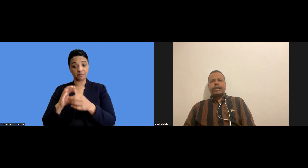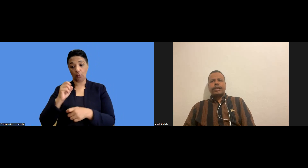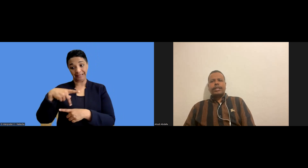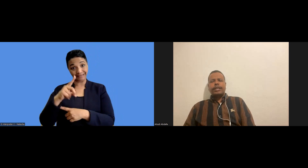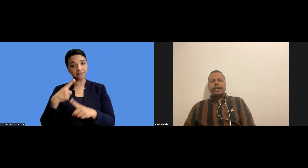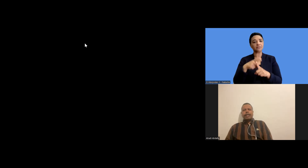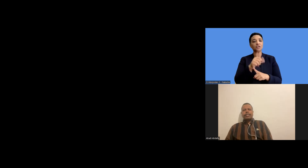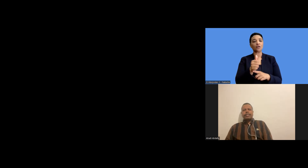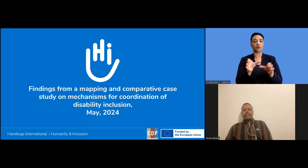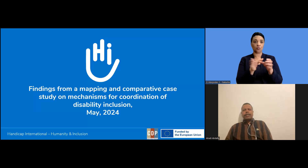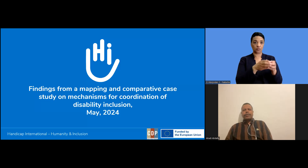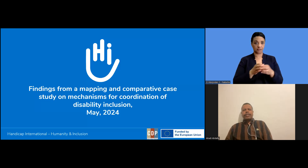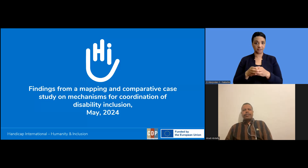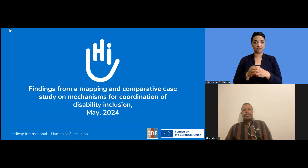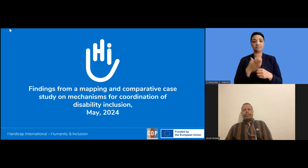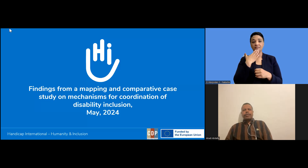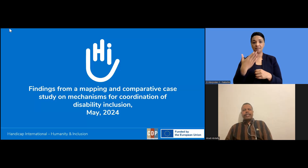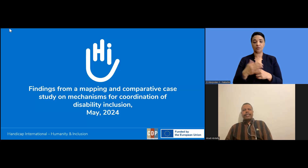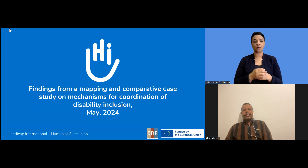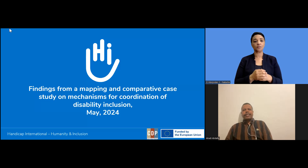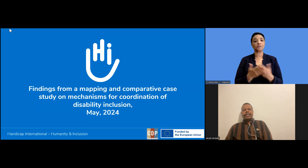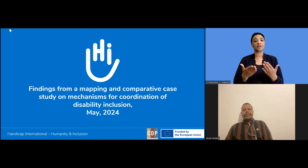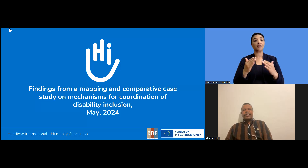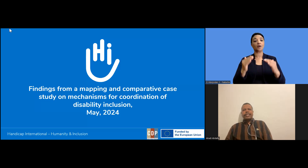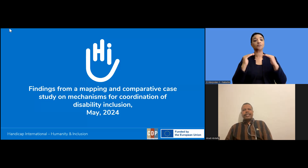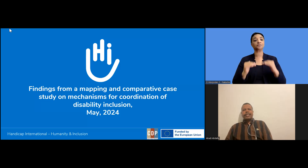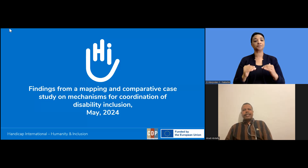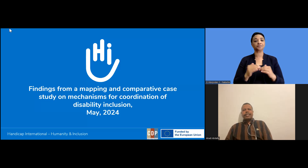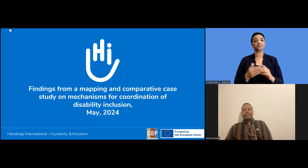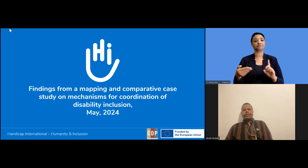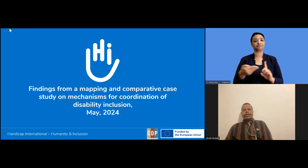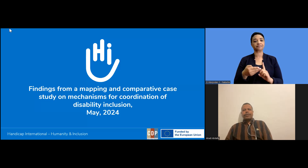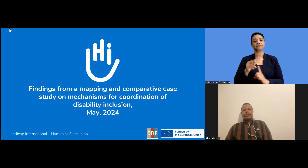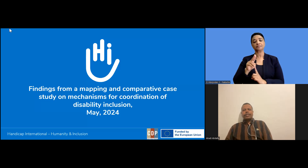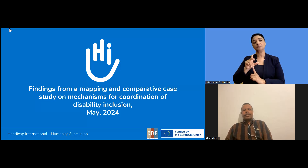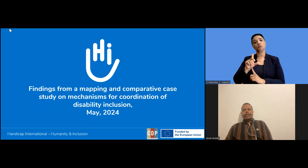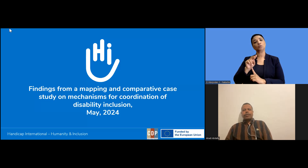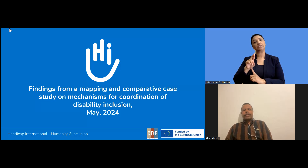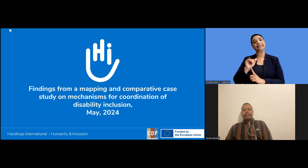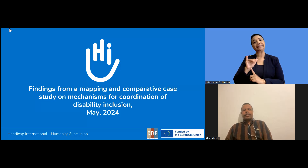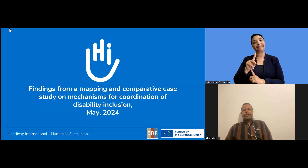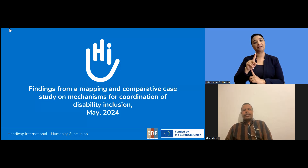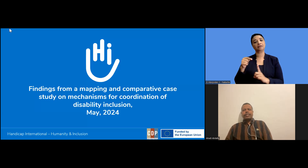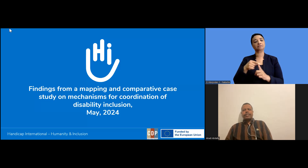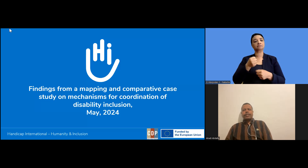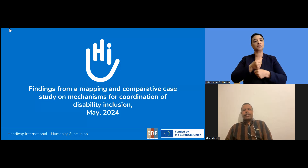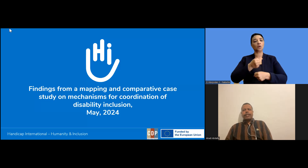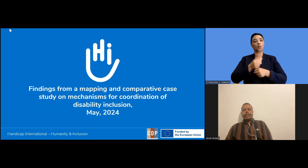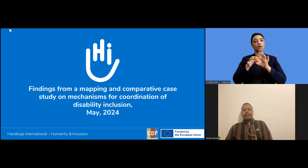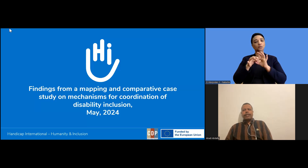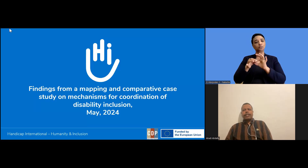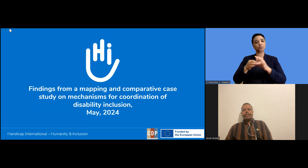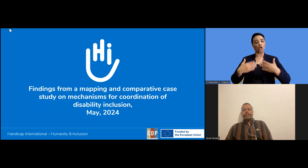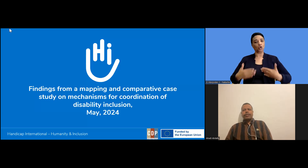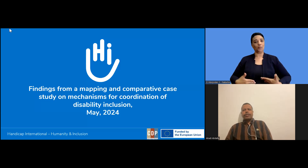much once again. And let us now hear from Orik. Orik is working with humanitarian inclusion, as I shared